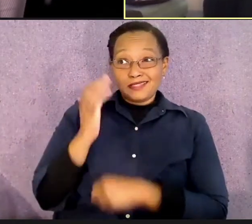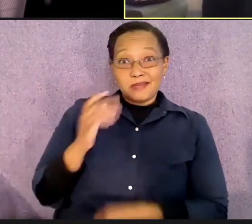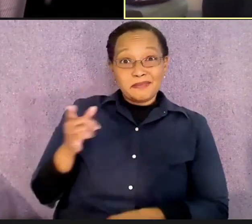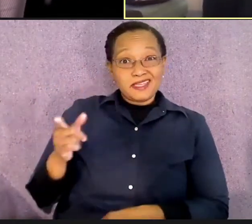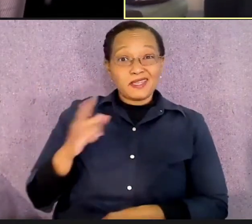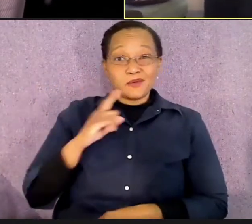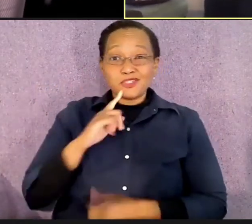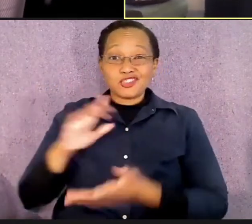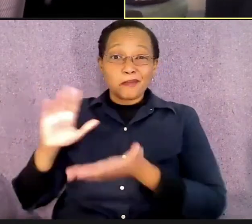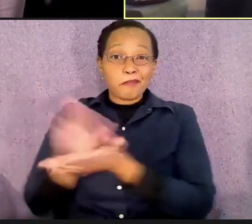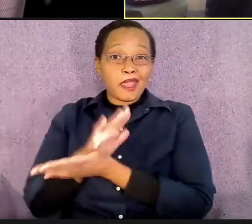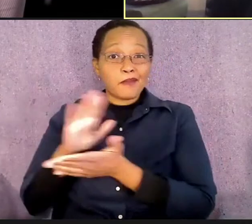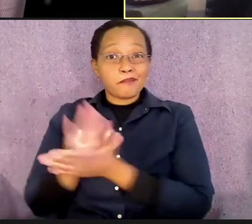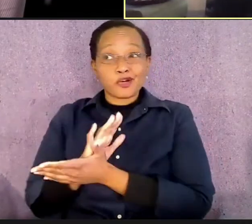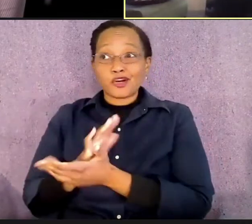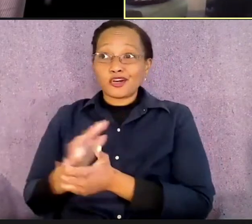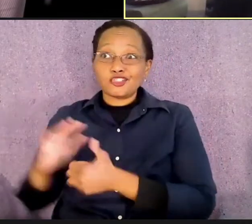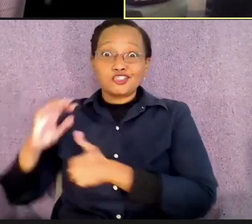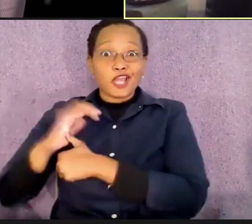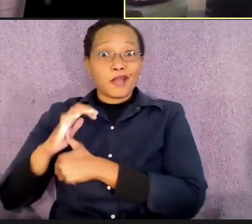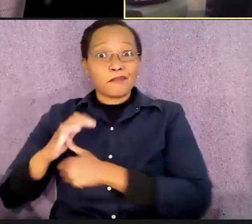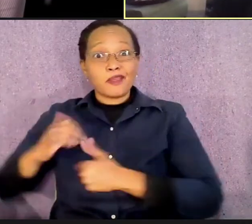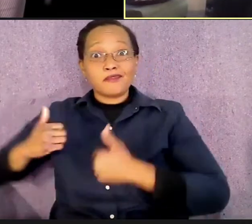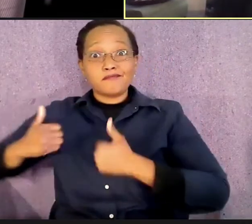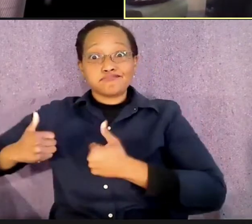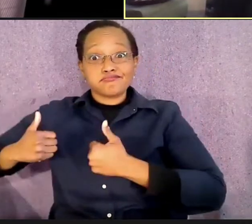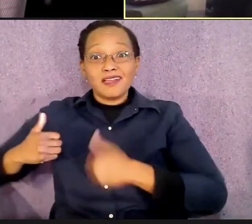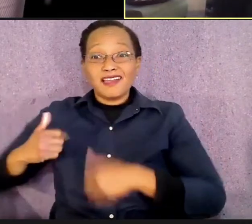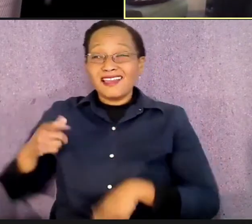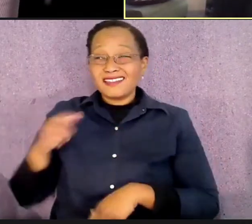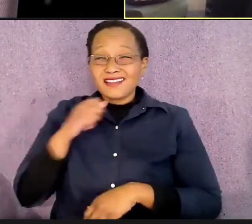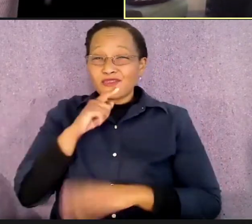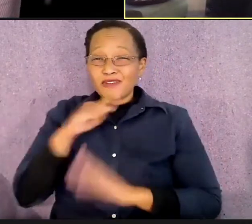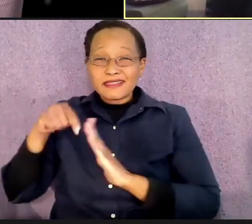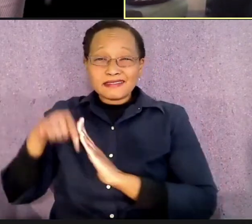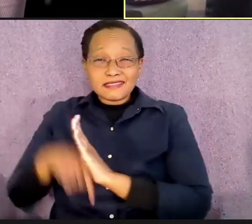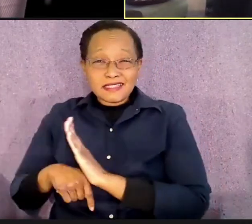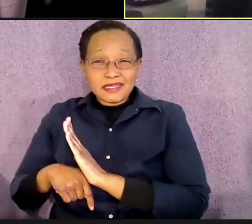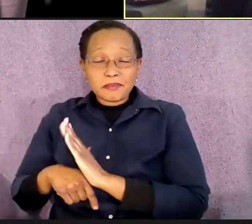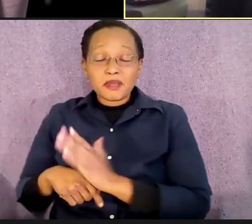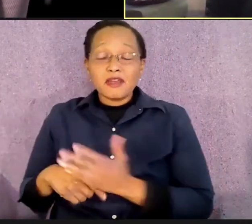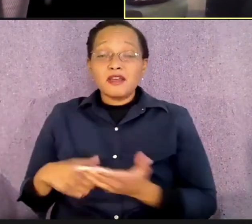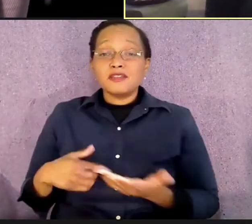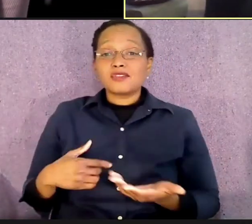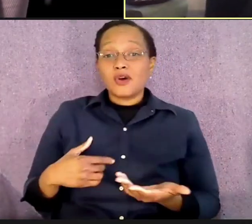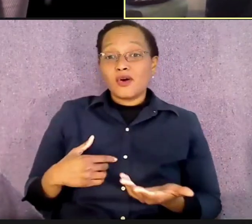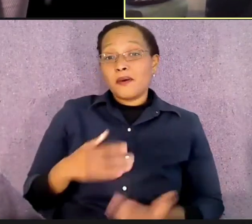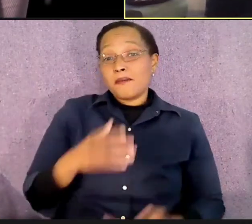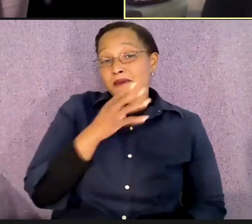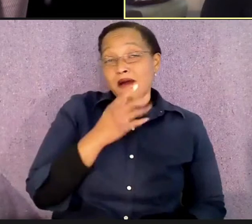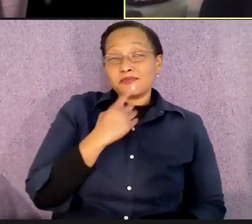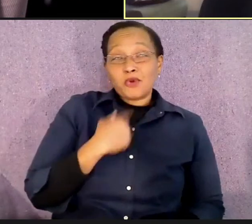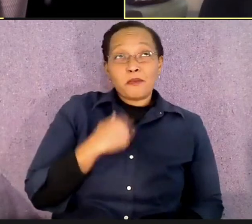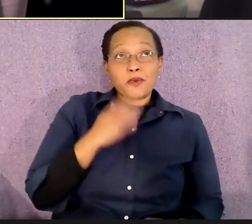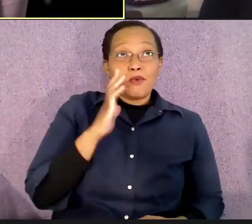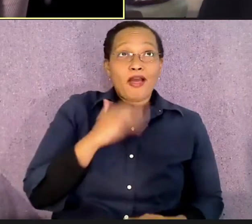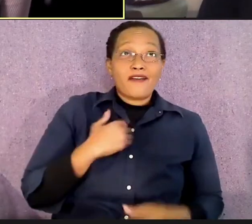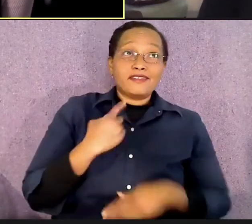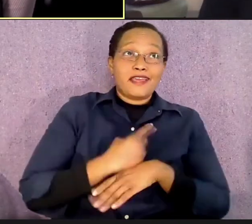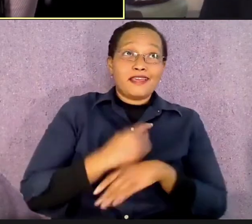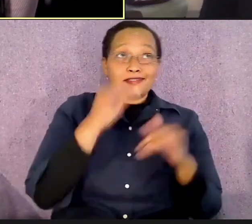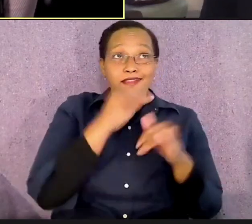of that. I also had to take the slings and arrows of the left. And it's like, well, that's, Mama said there'd be days like this.